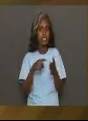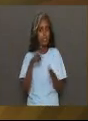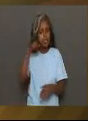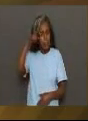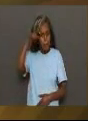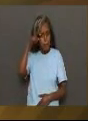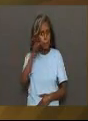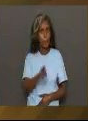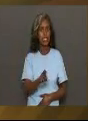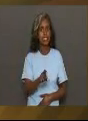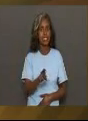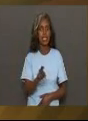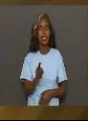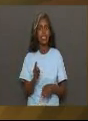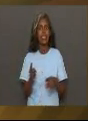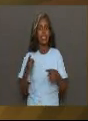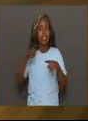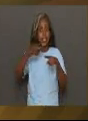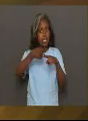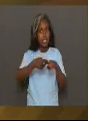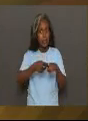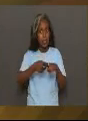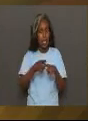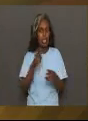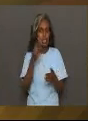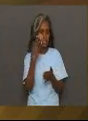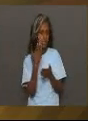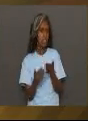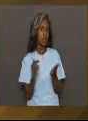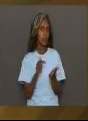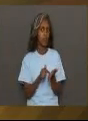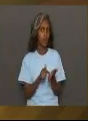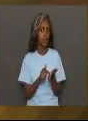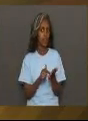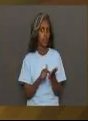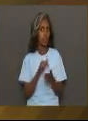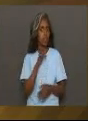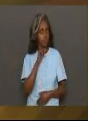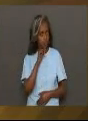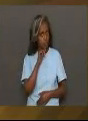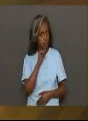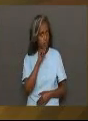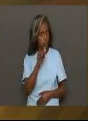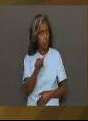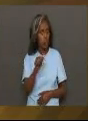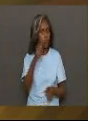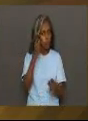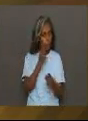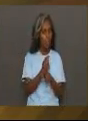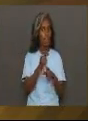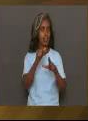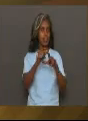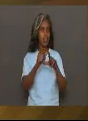must intersect at some point that does not form a right angle.